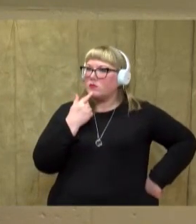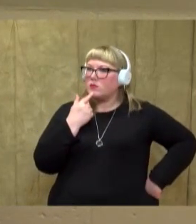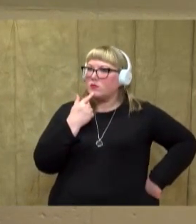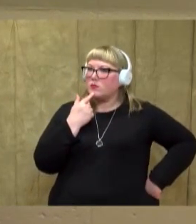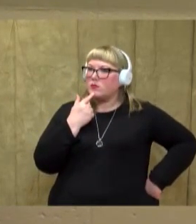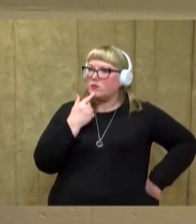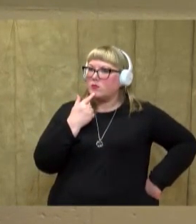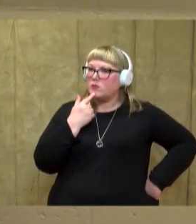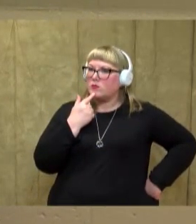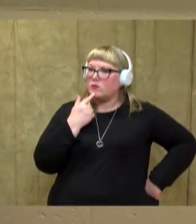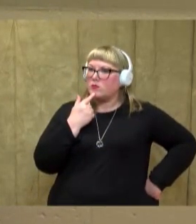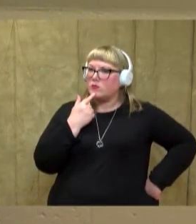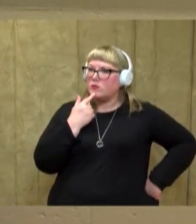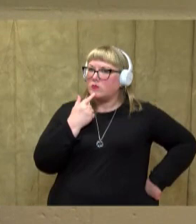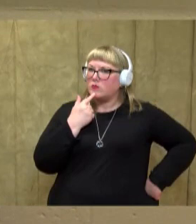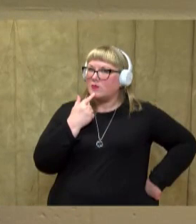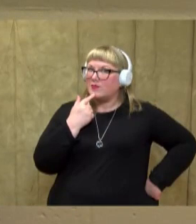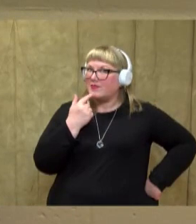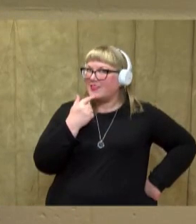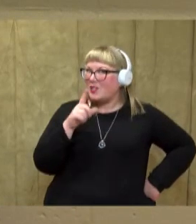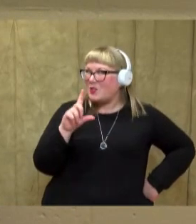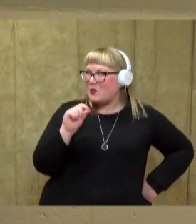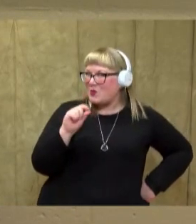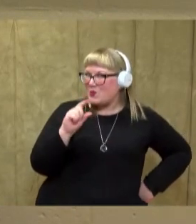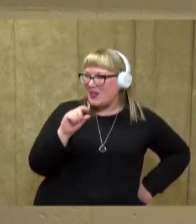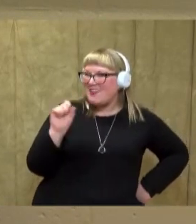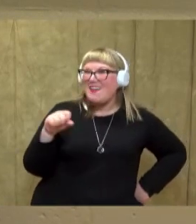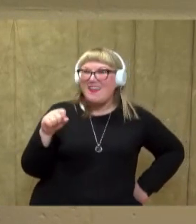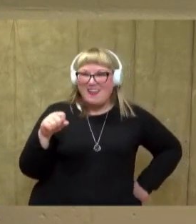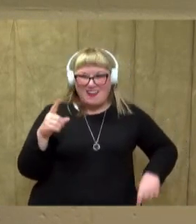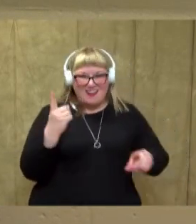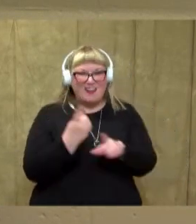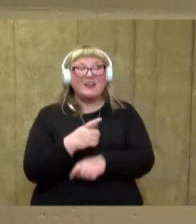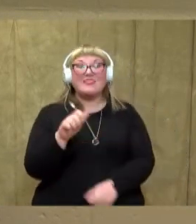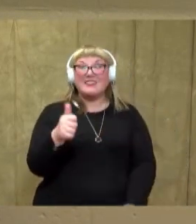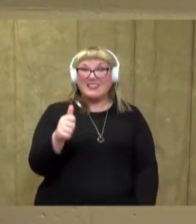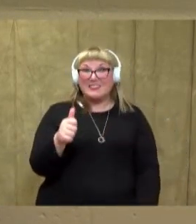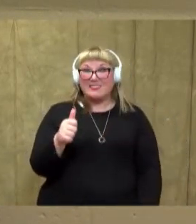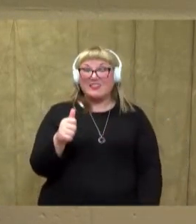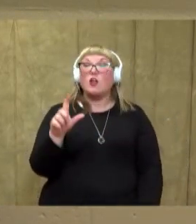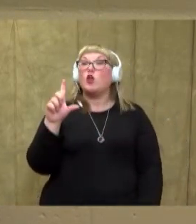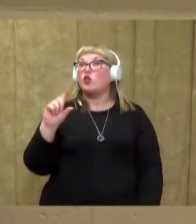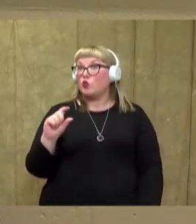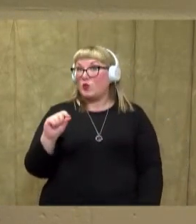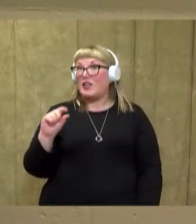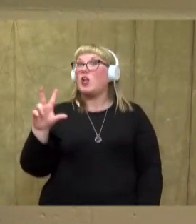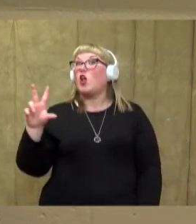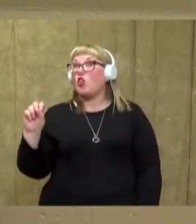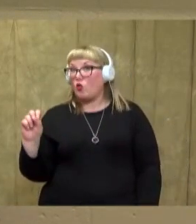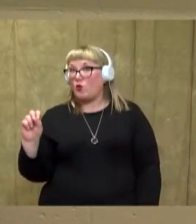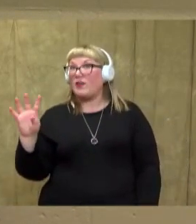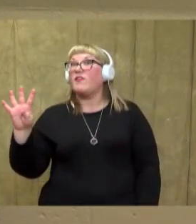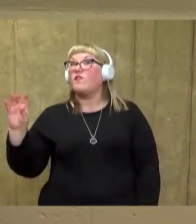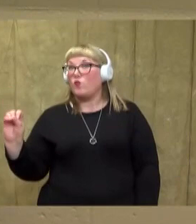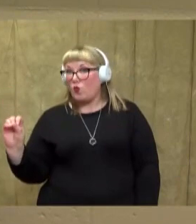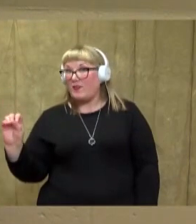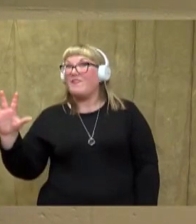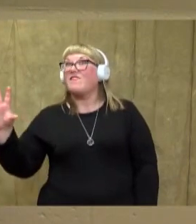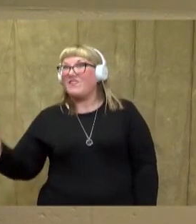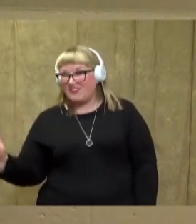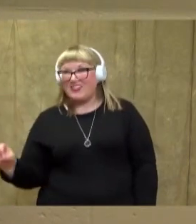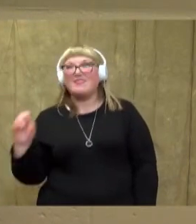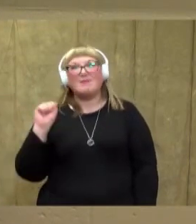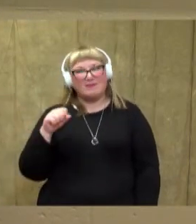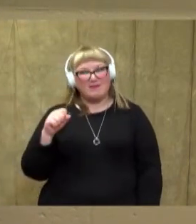clap? If you said 20, you are right. It's 10, 20, 30, 40,